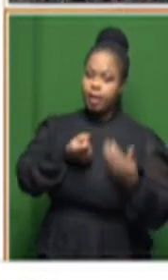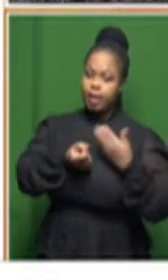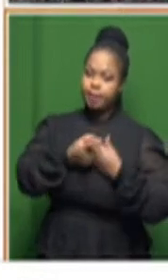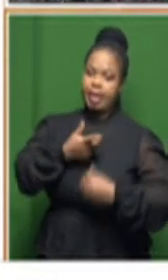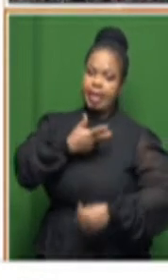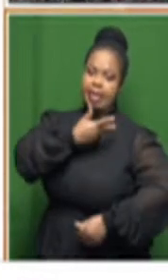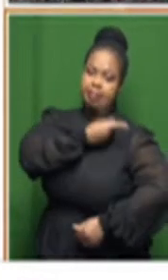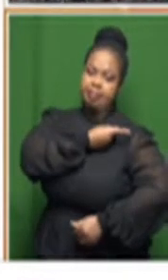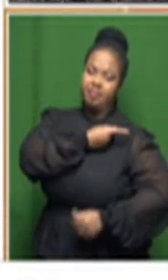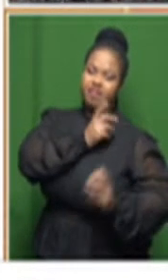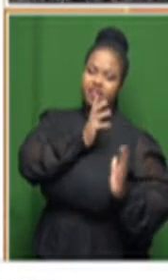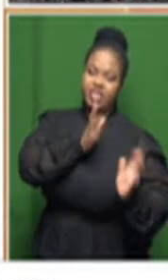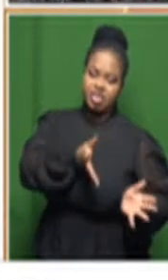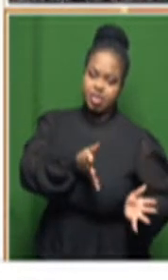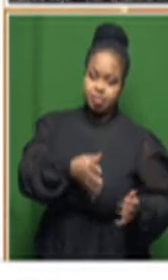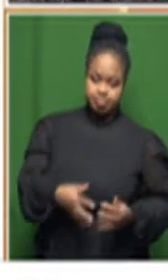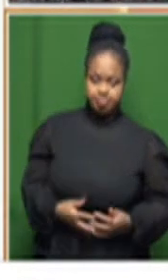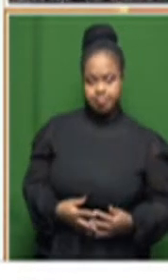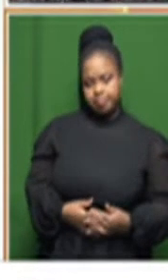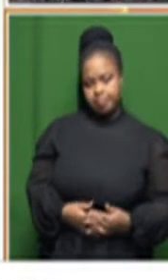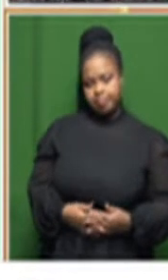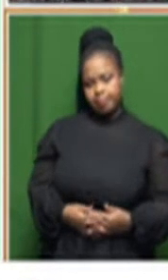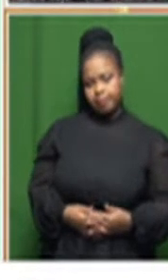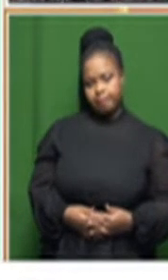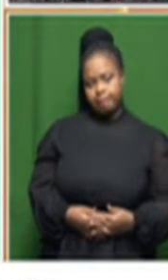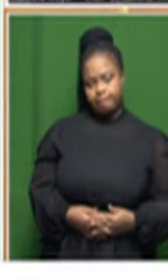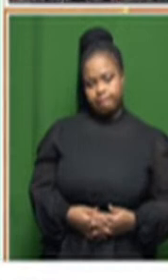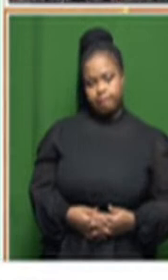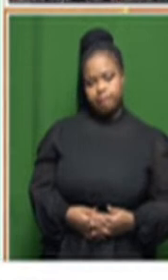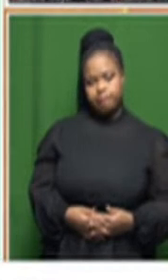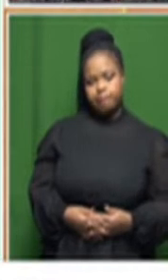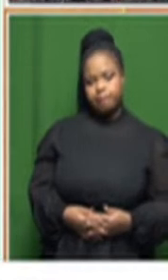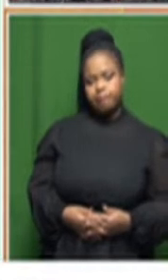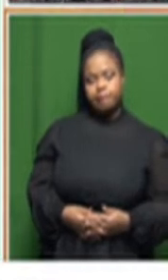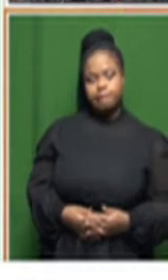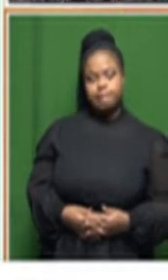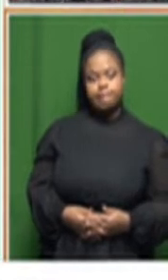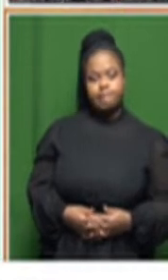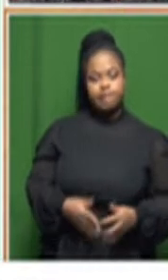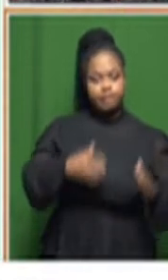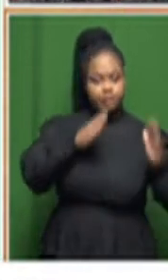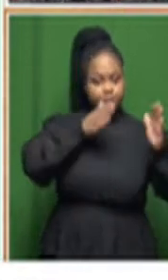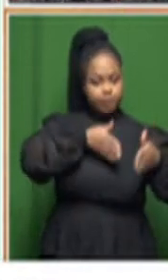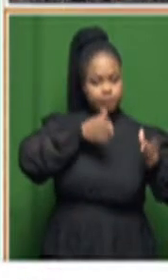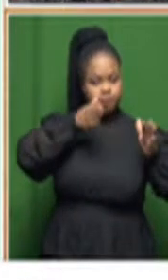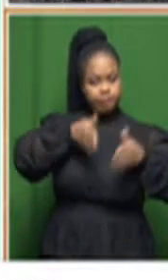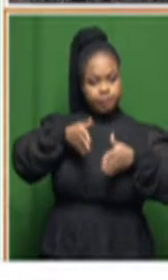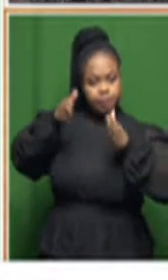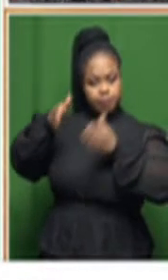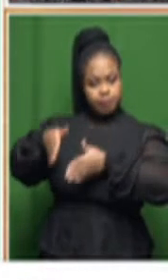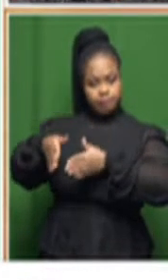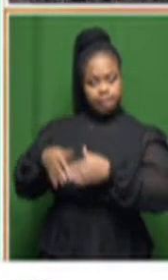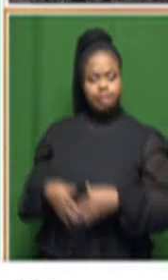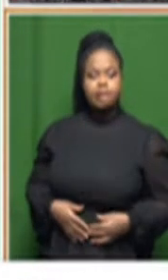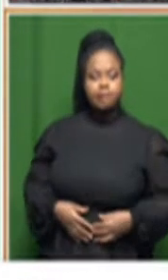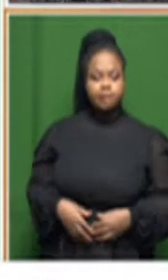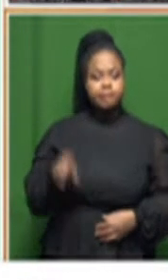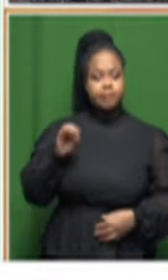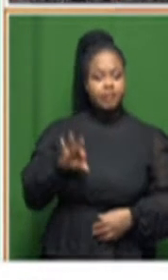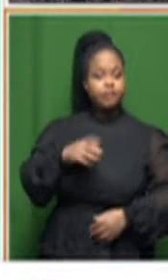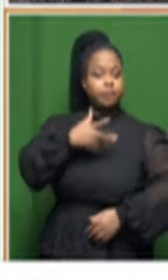vaccine or not. So now for the classification, So if there is a causal